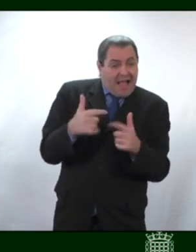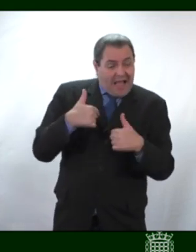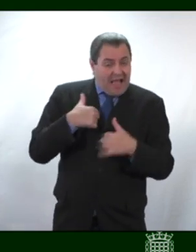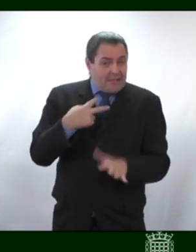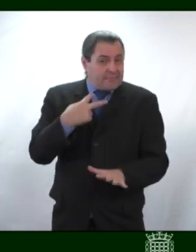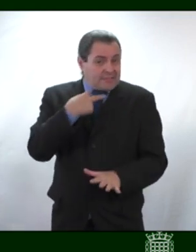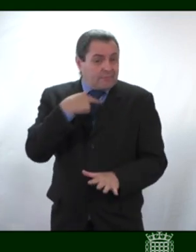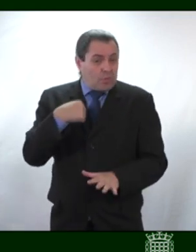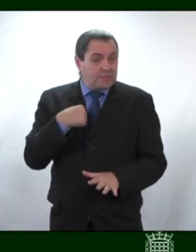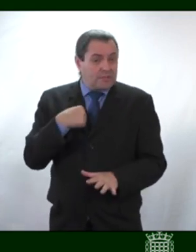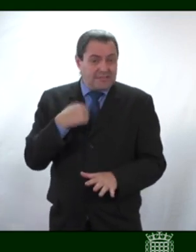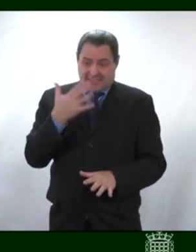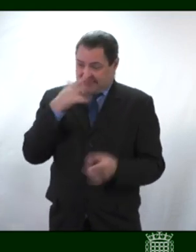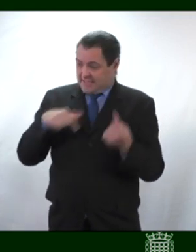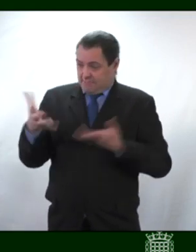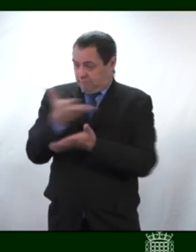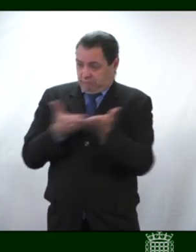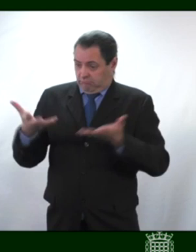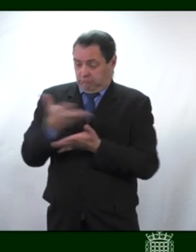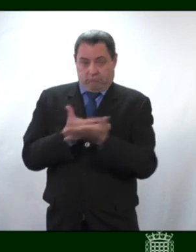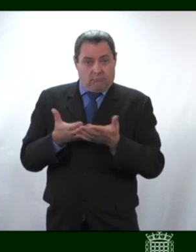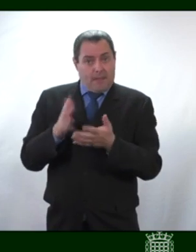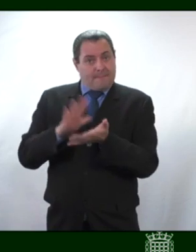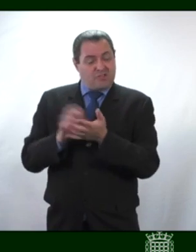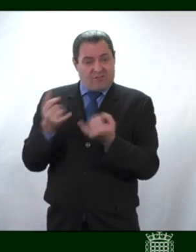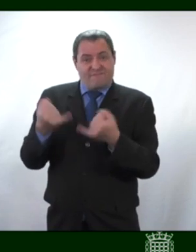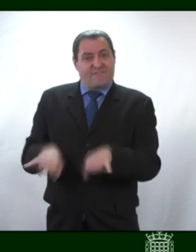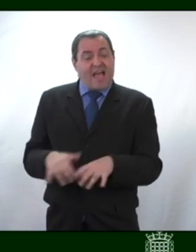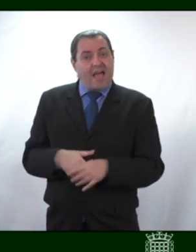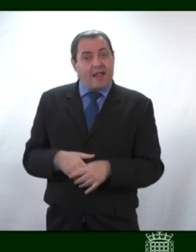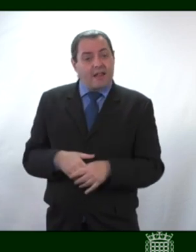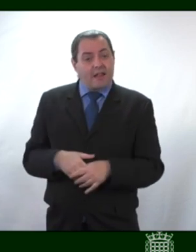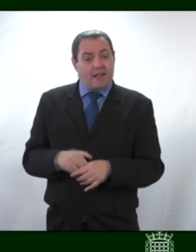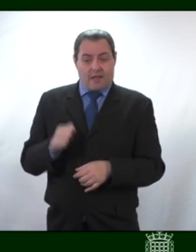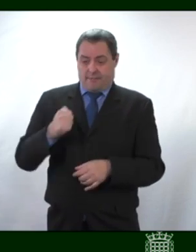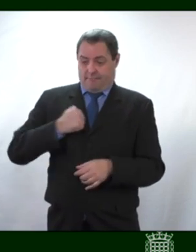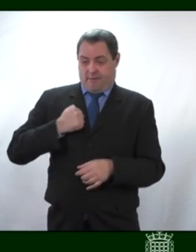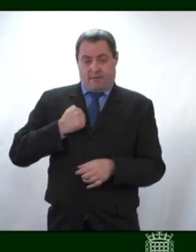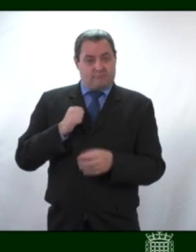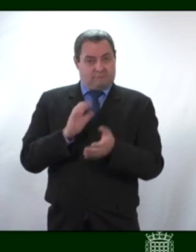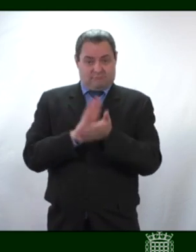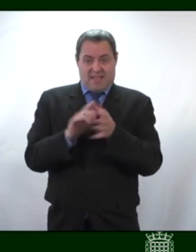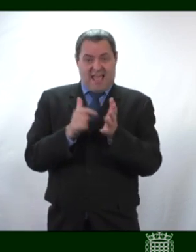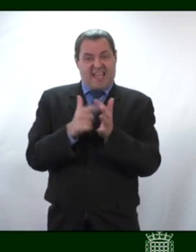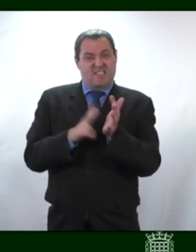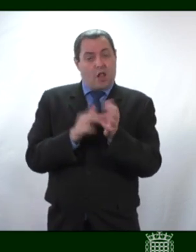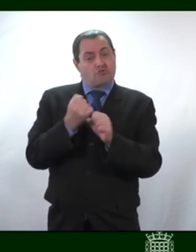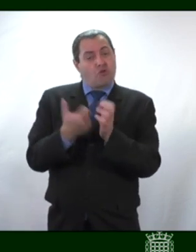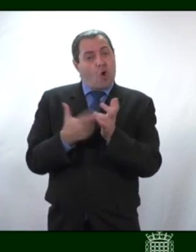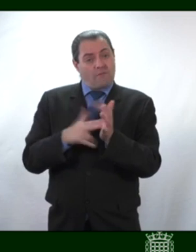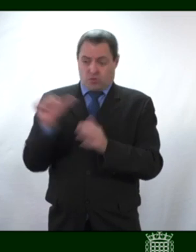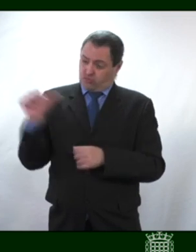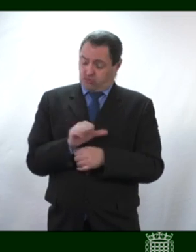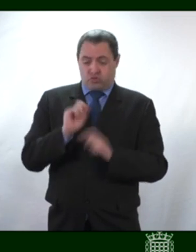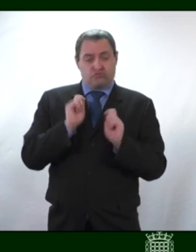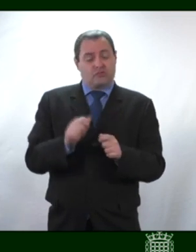this collective failure that we have seen today, and quite frankly, my constituents in Hazel Grove deserve better.